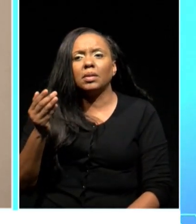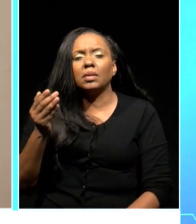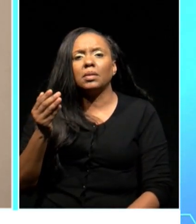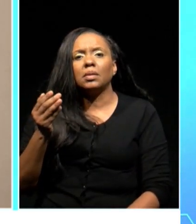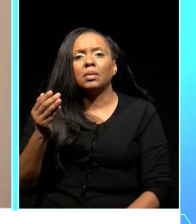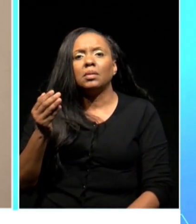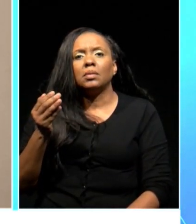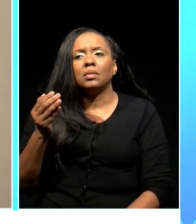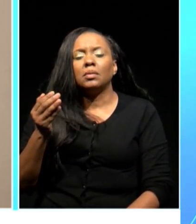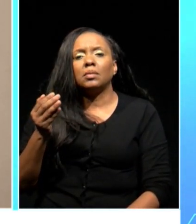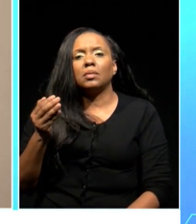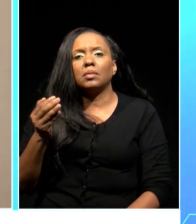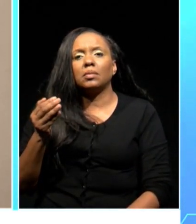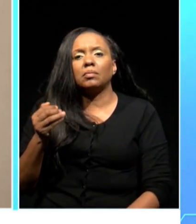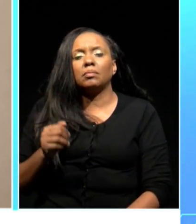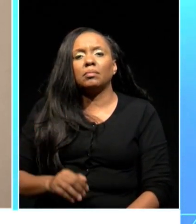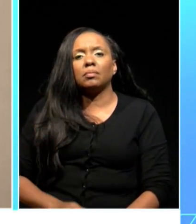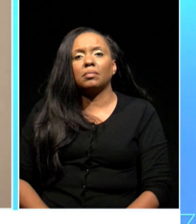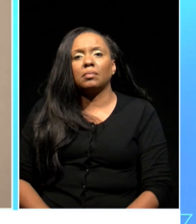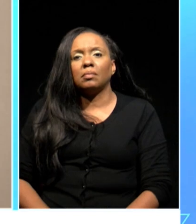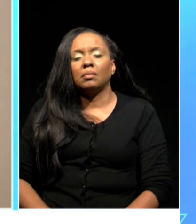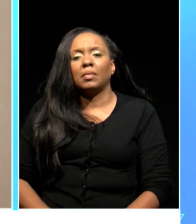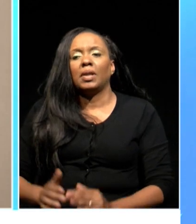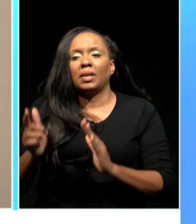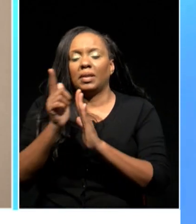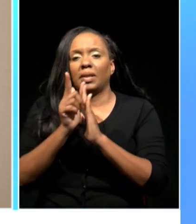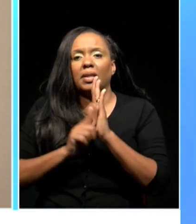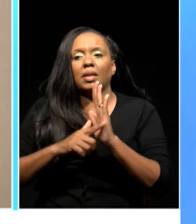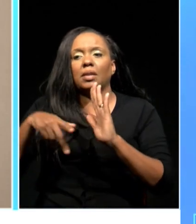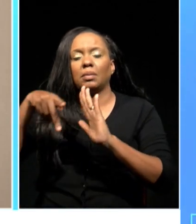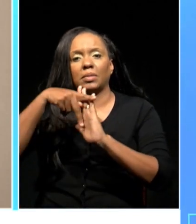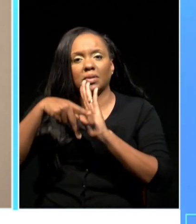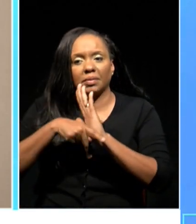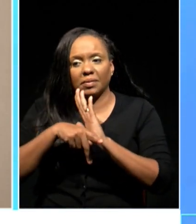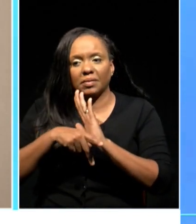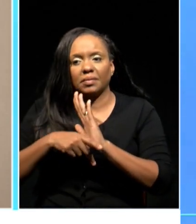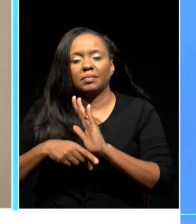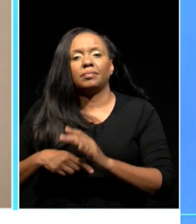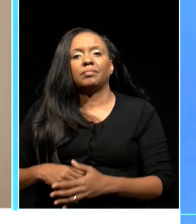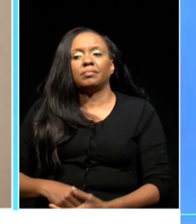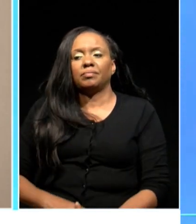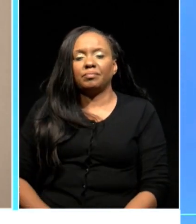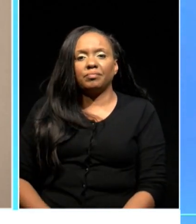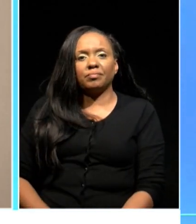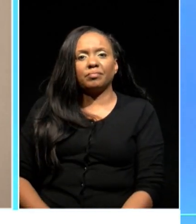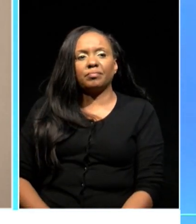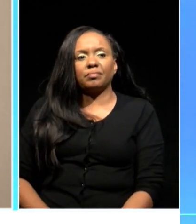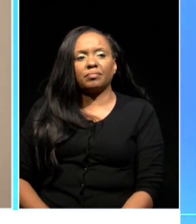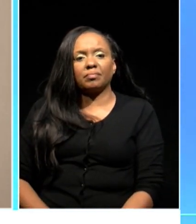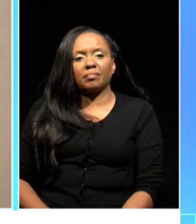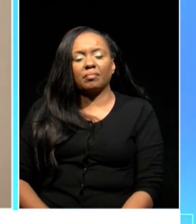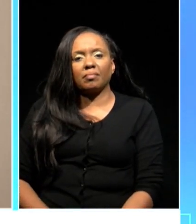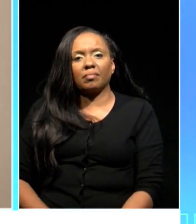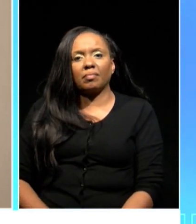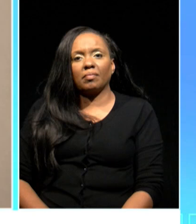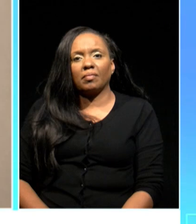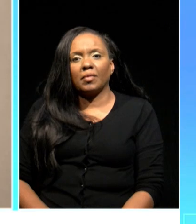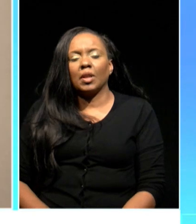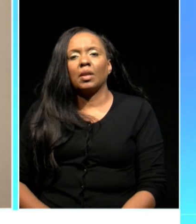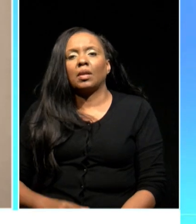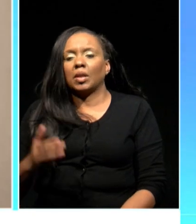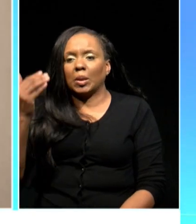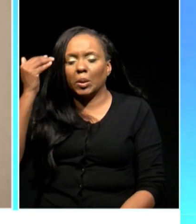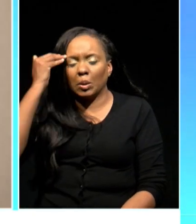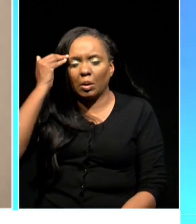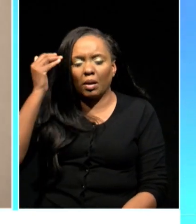uh, the legal principles that they have, the ROPA, for instance, that they utilize to carry out their administrative tasks. You also